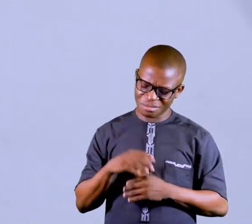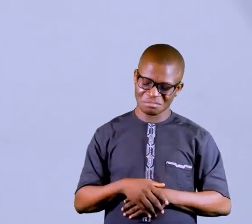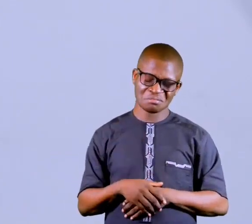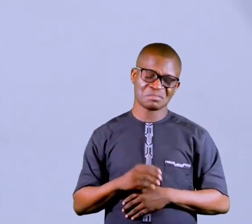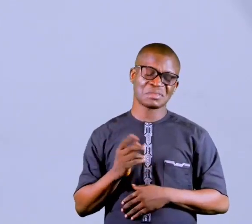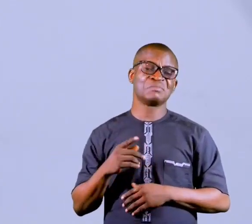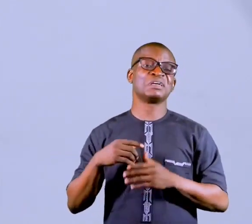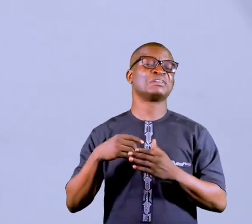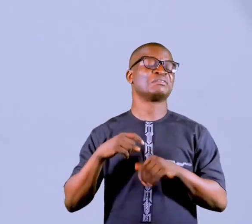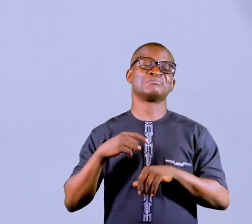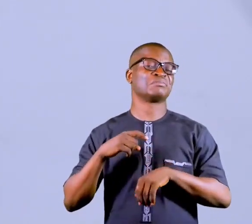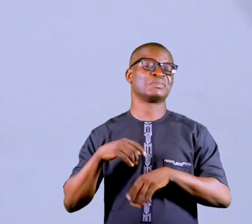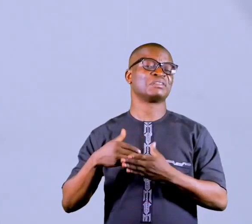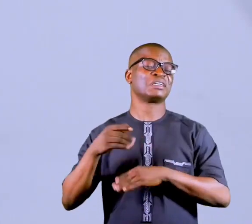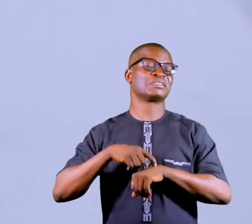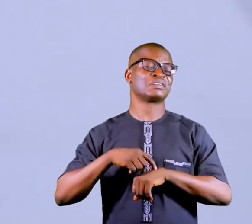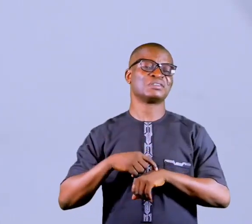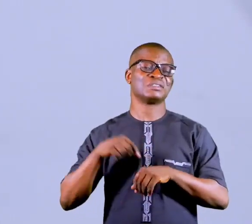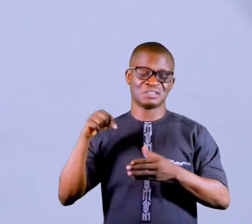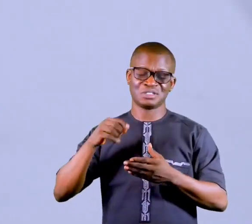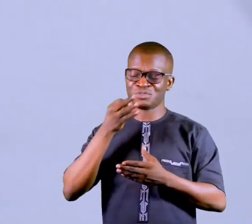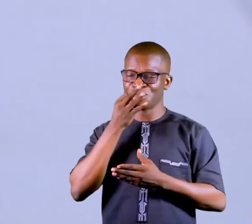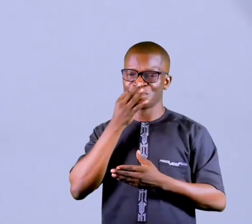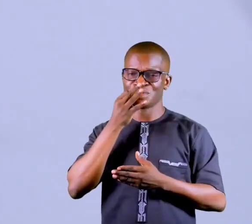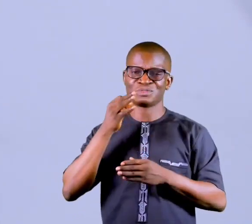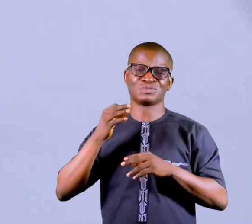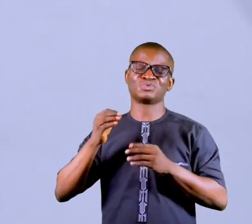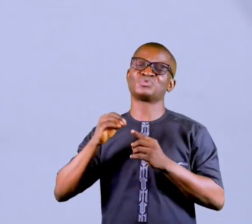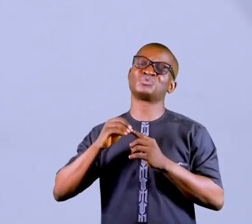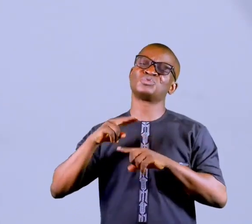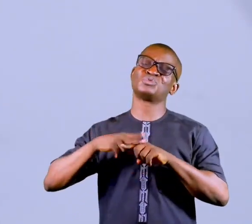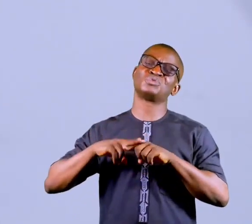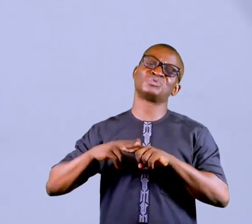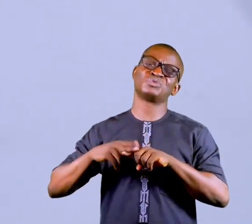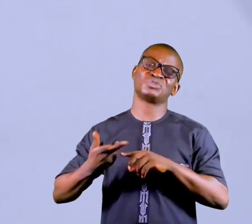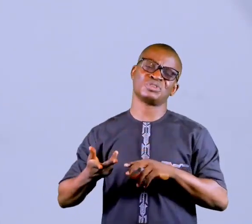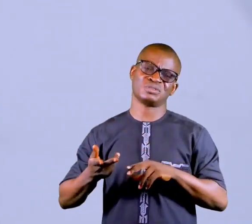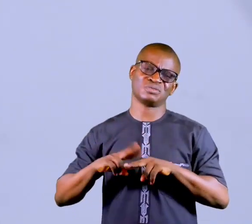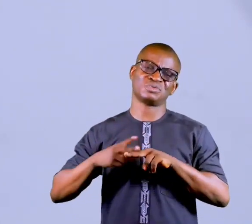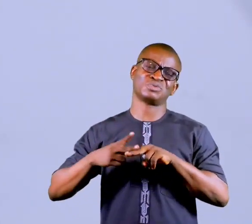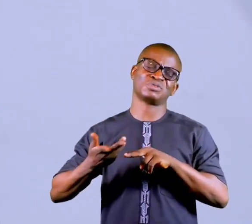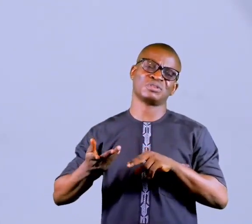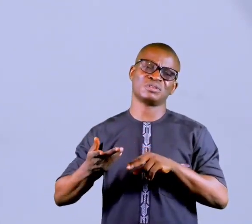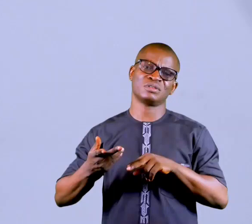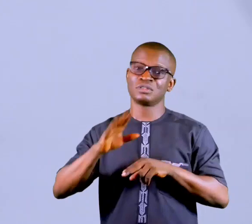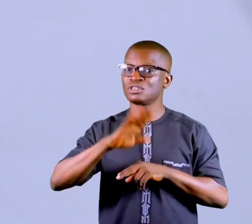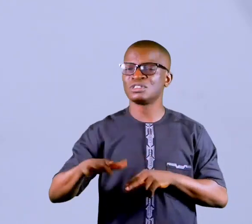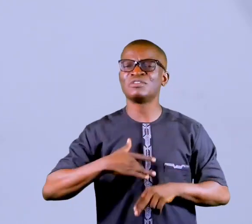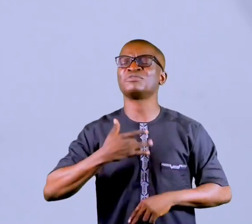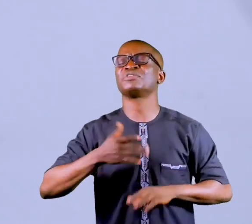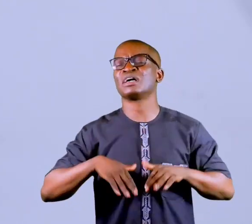time reduce the salt. There's too much salt in this food. What does it do? The child, you crush the child's spirit. The child is not